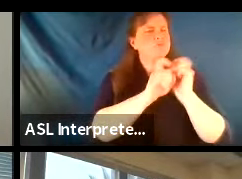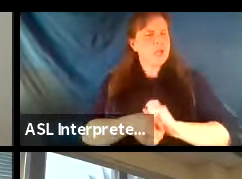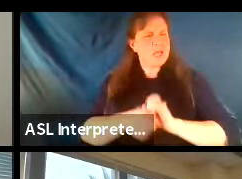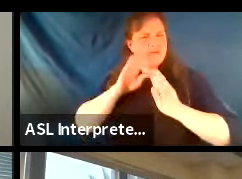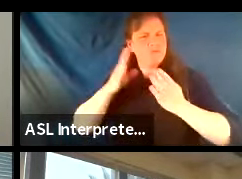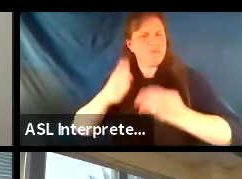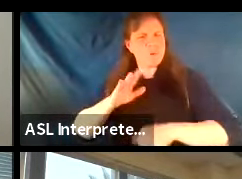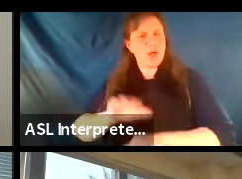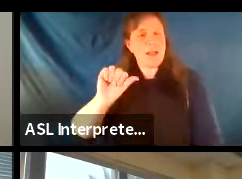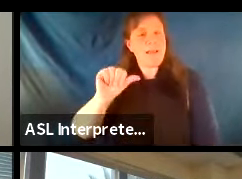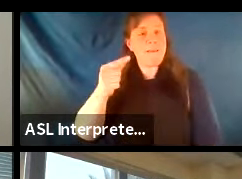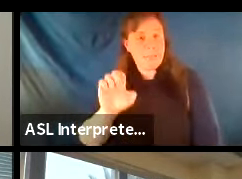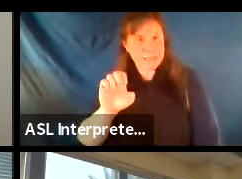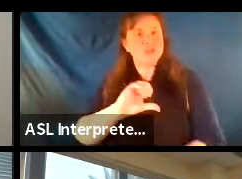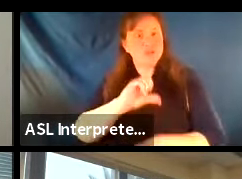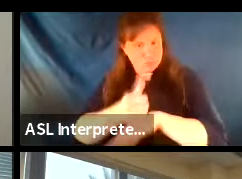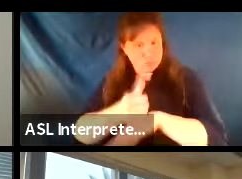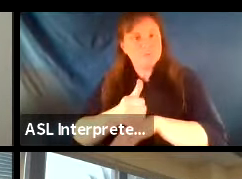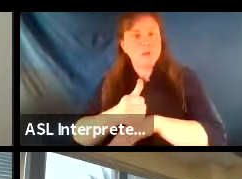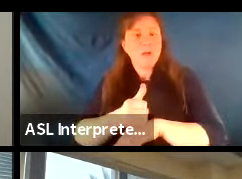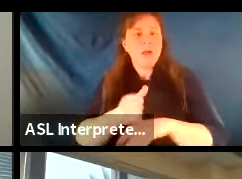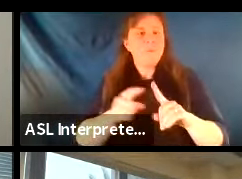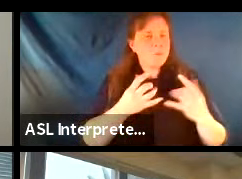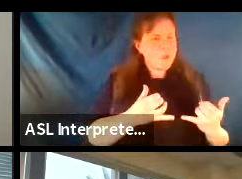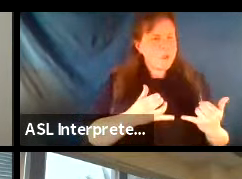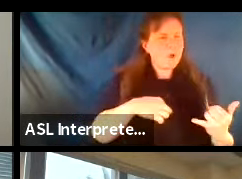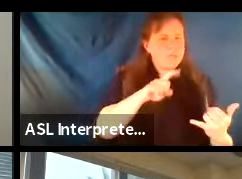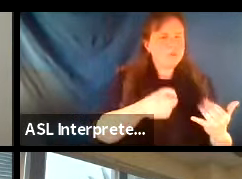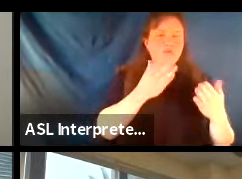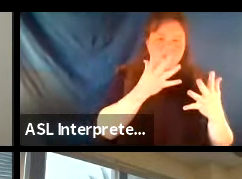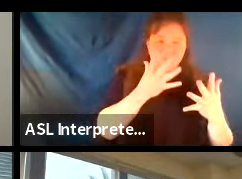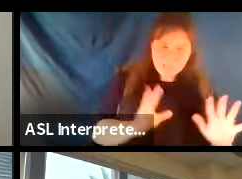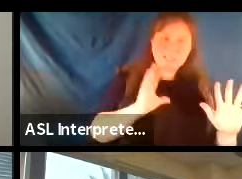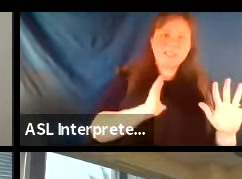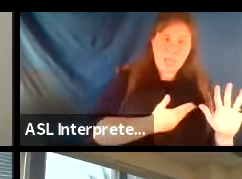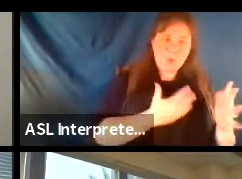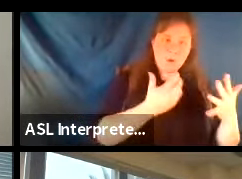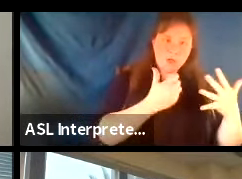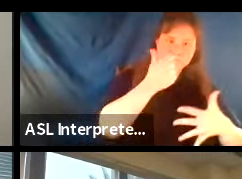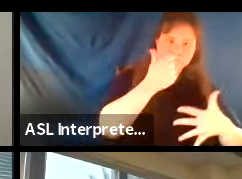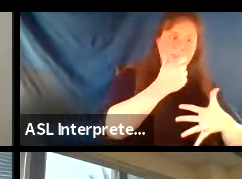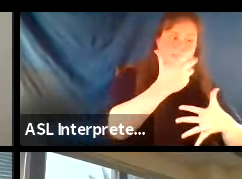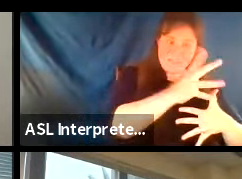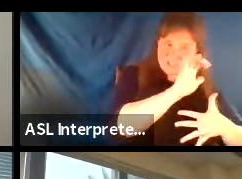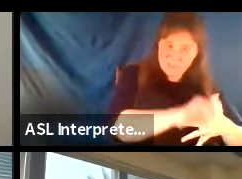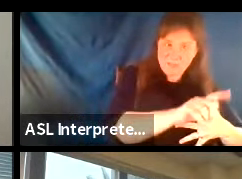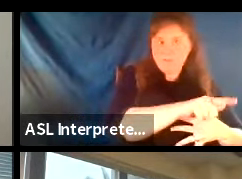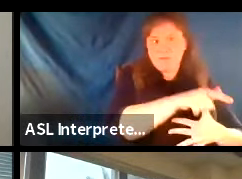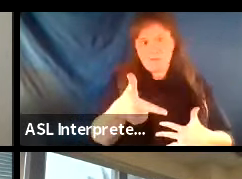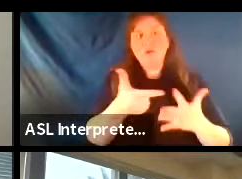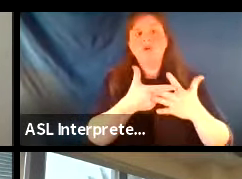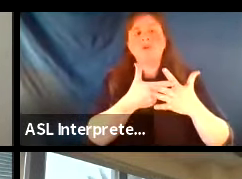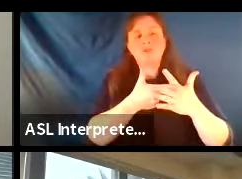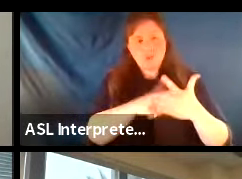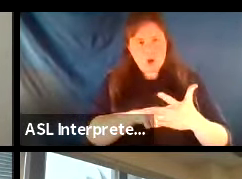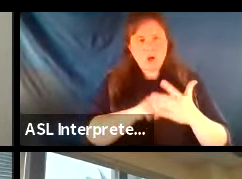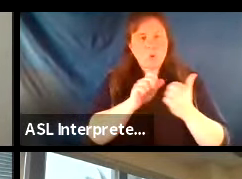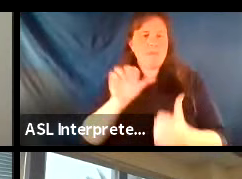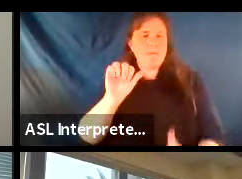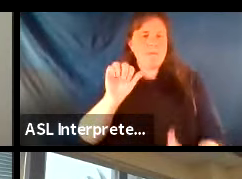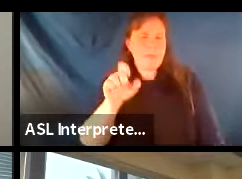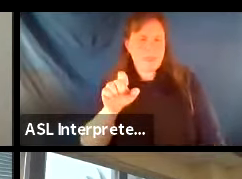sort of where we are, and then do the planning of those next steps, and then be shifting and pivoting to the age-based framework that we've discussed. And we